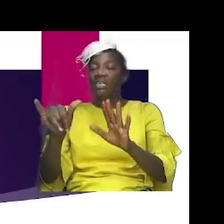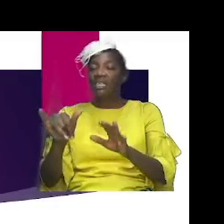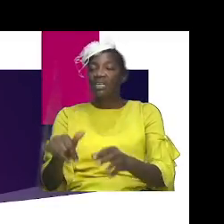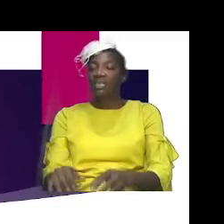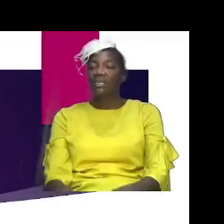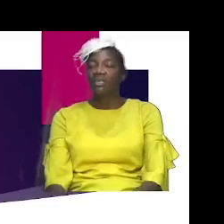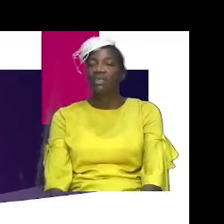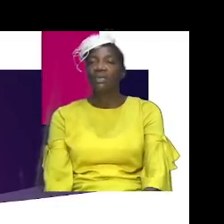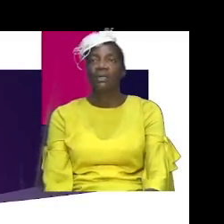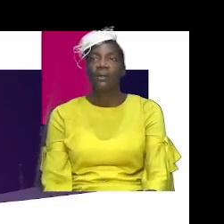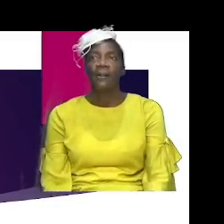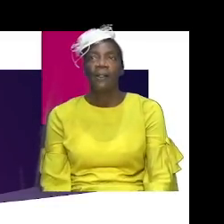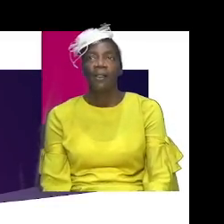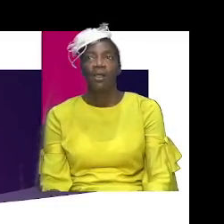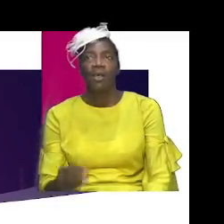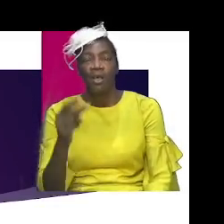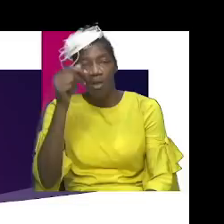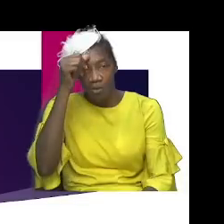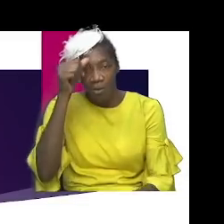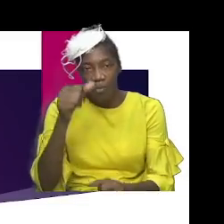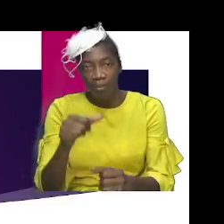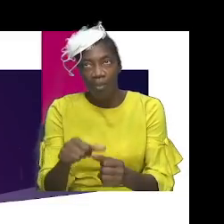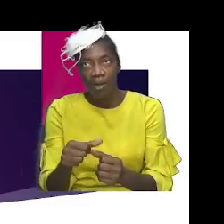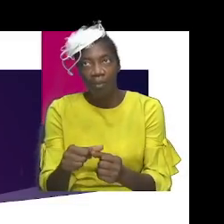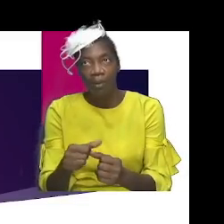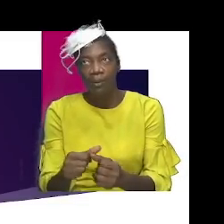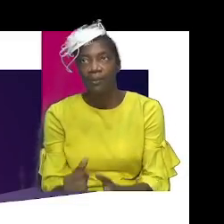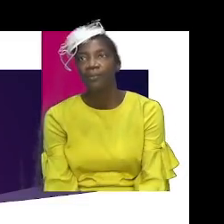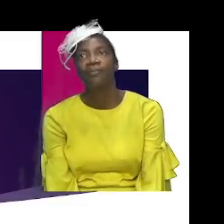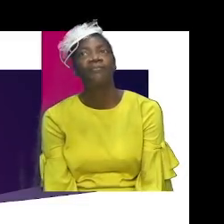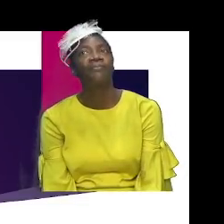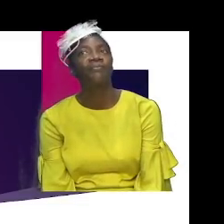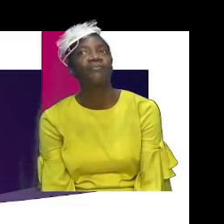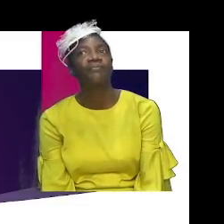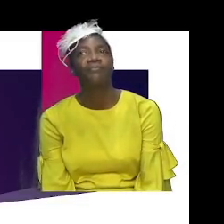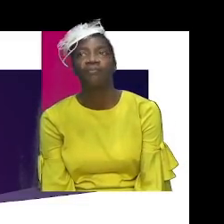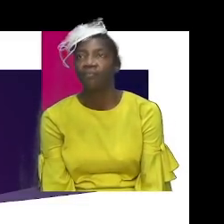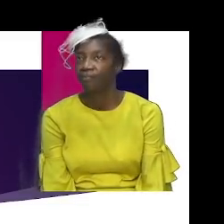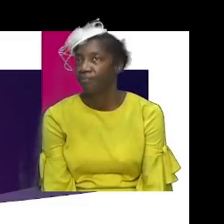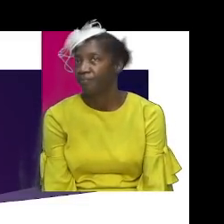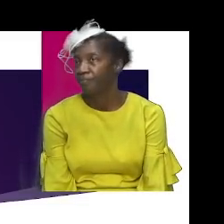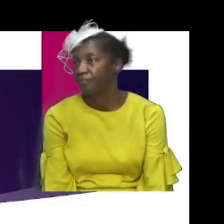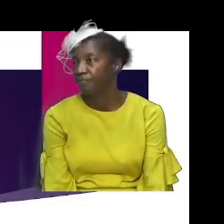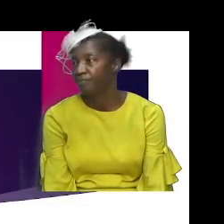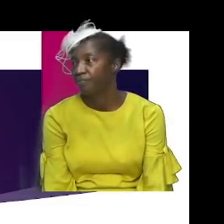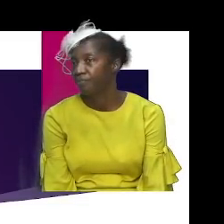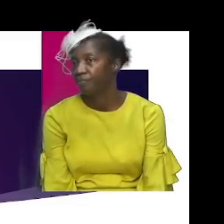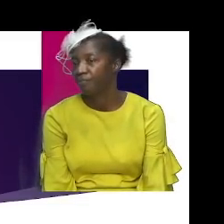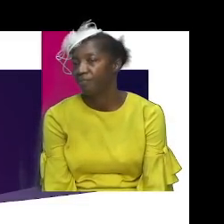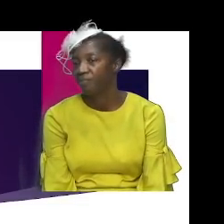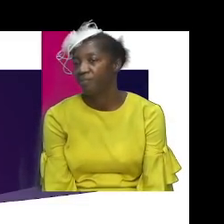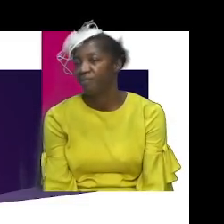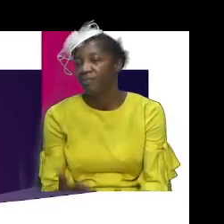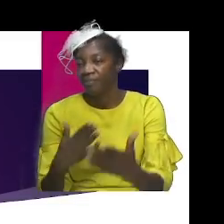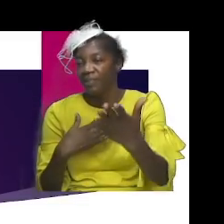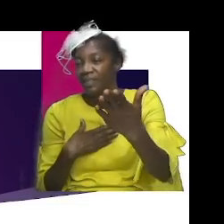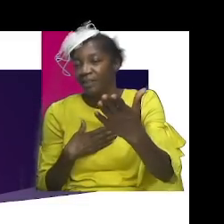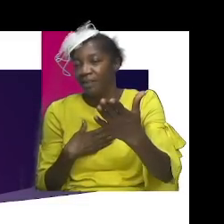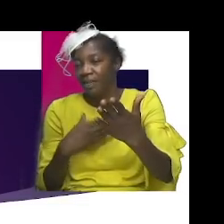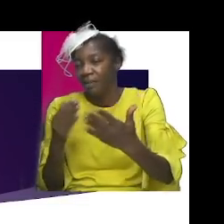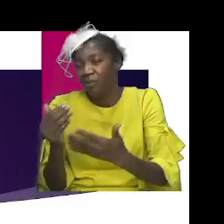Now, I want us to remember also that, because right now, I'm sure, like myself, some of us are